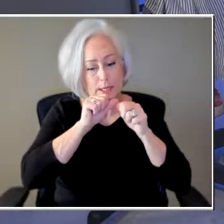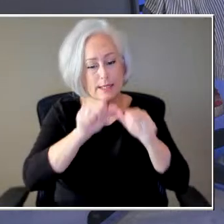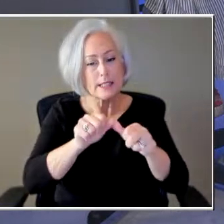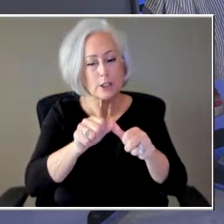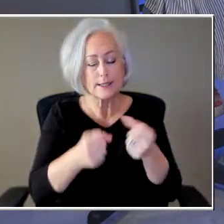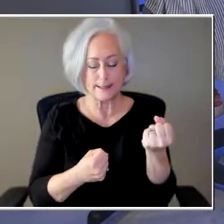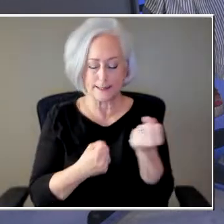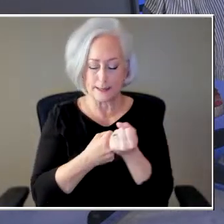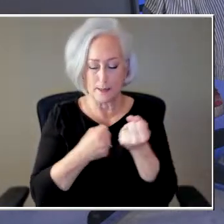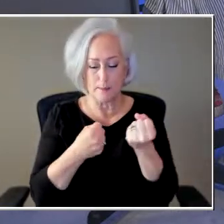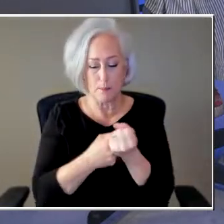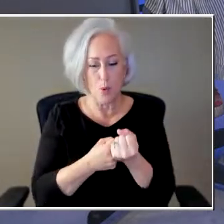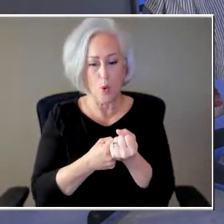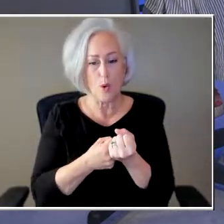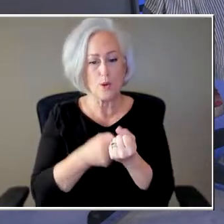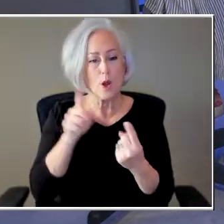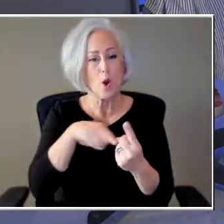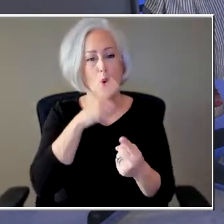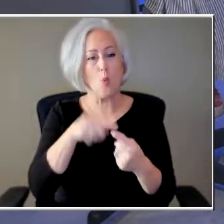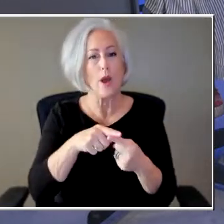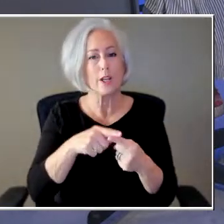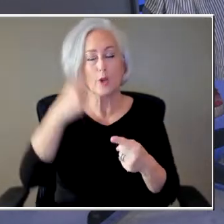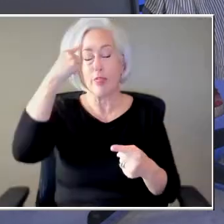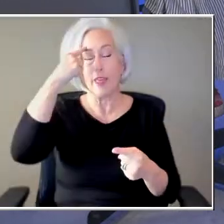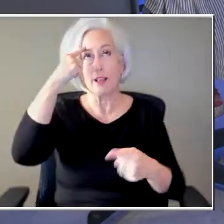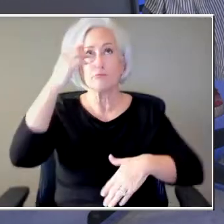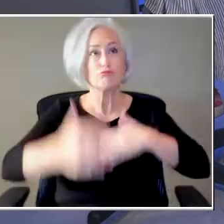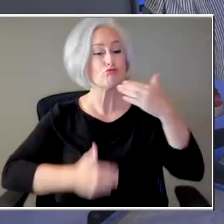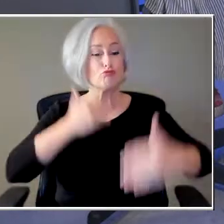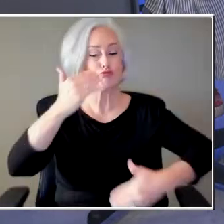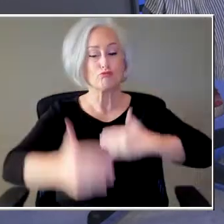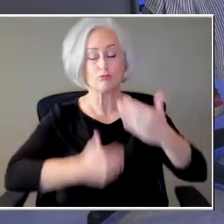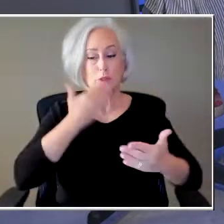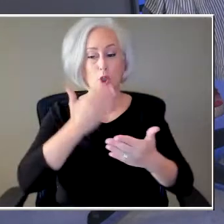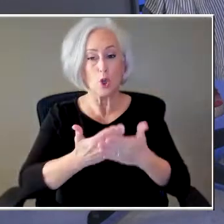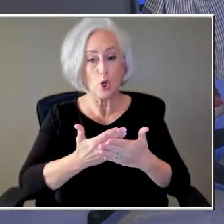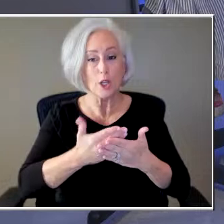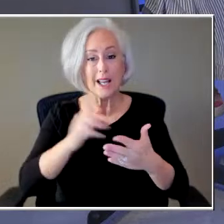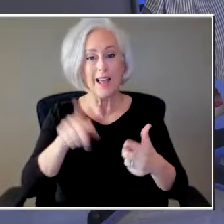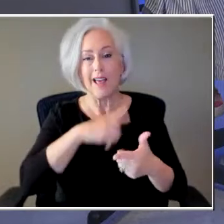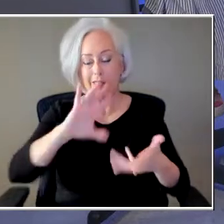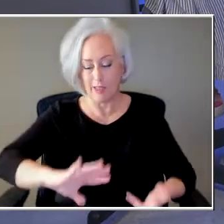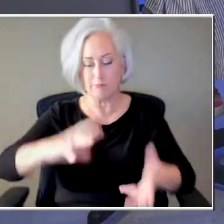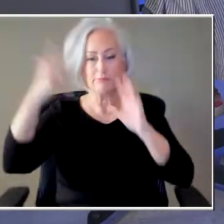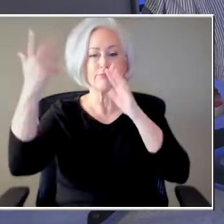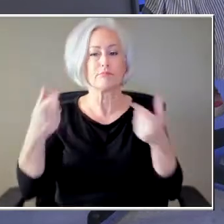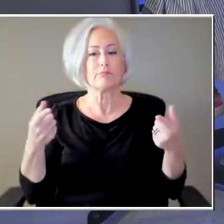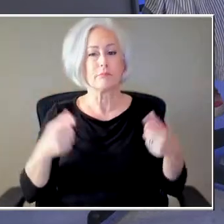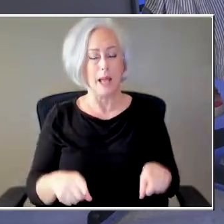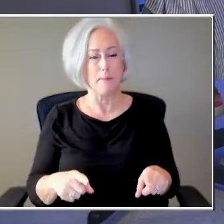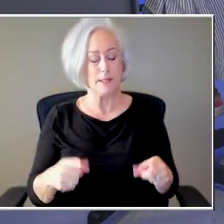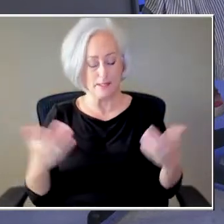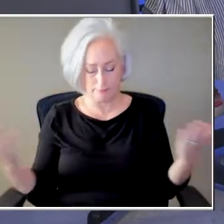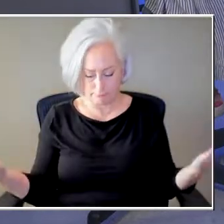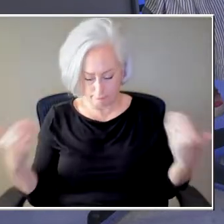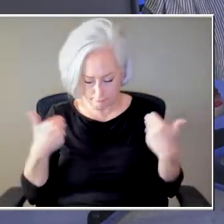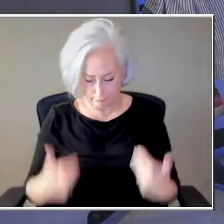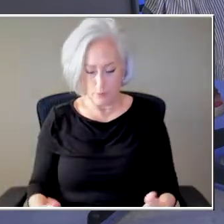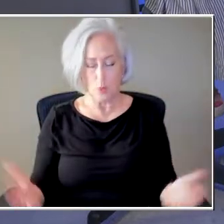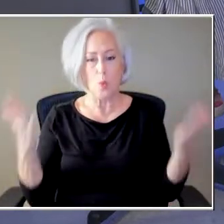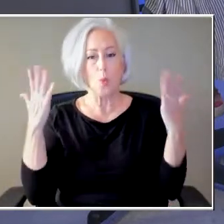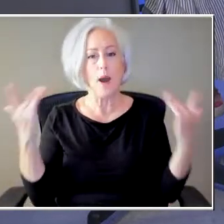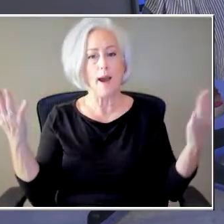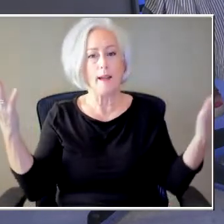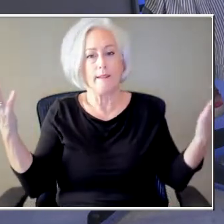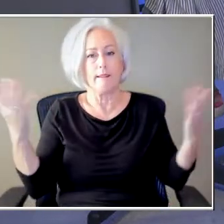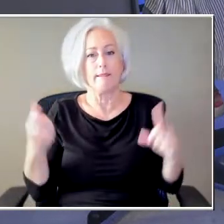trucking along and thinking you're out of the woods, and then you have to go back and feel like, okay, why me? I'd made it so far, and now I'm back here doing it